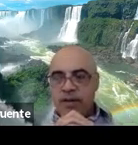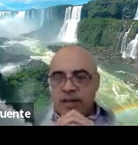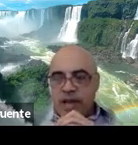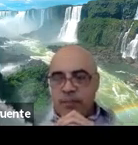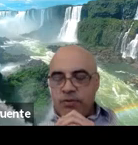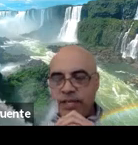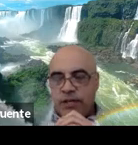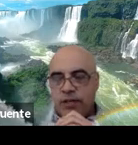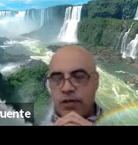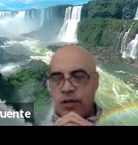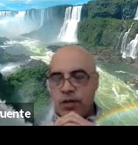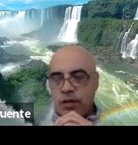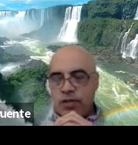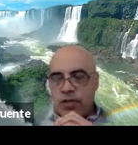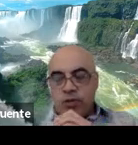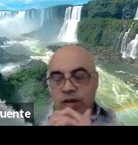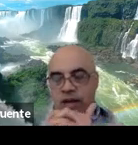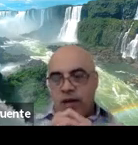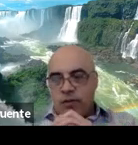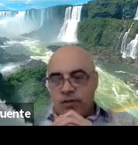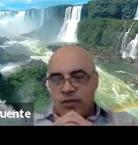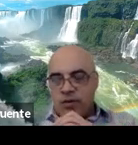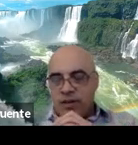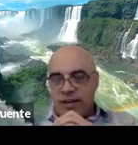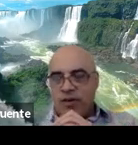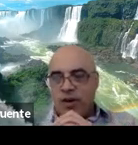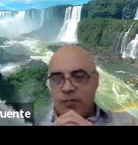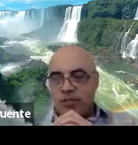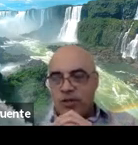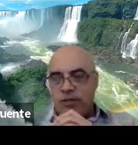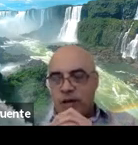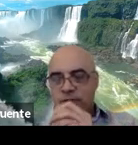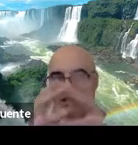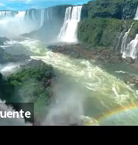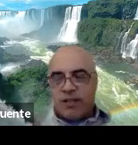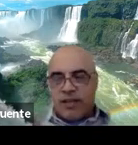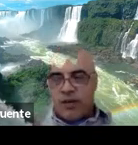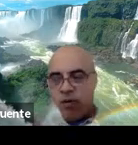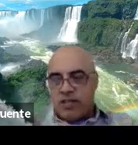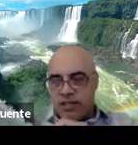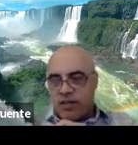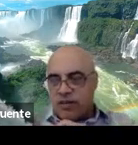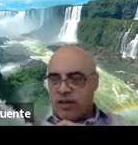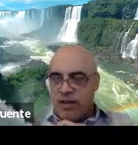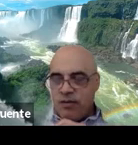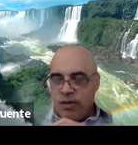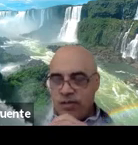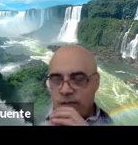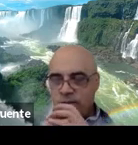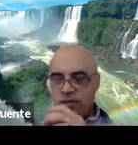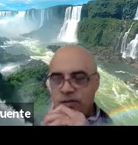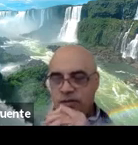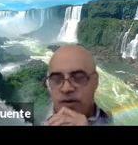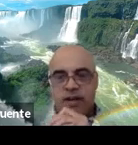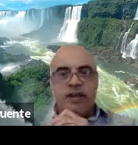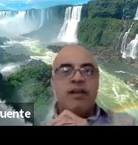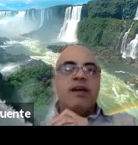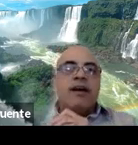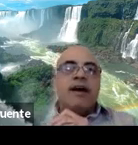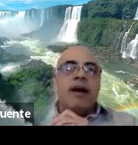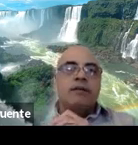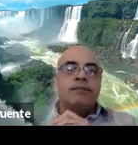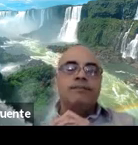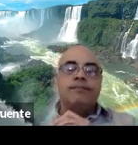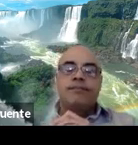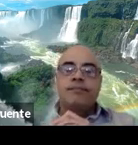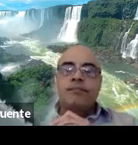that particular show, which I thought was, an incredible show, even though I was just a little kid watching it, going, "Well, this is great."